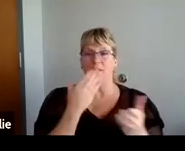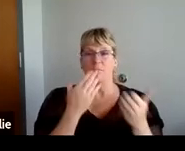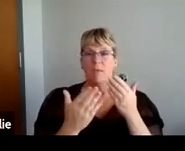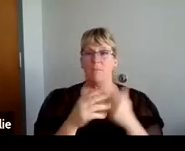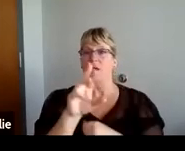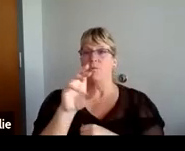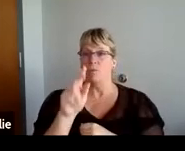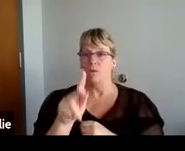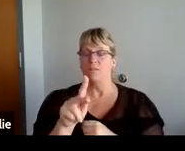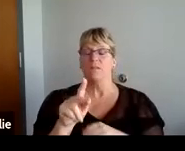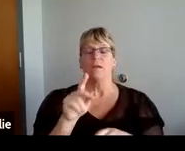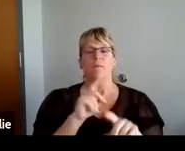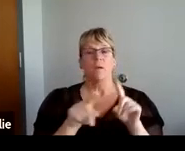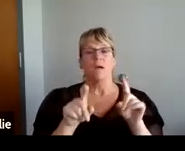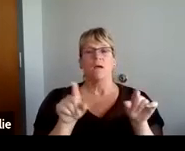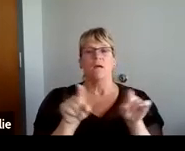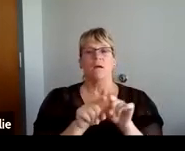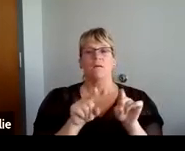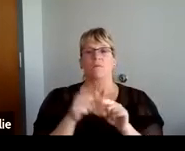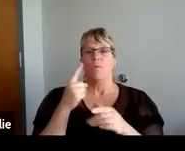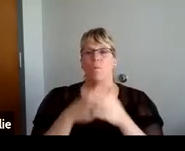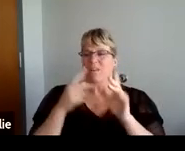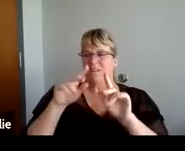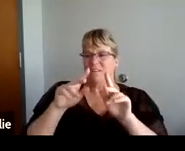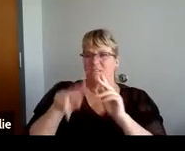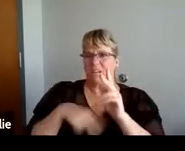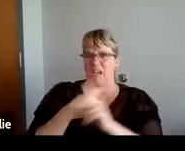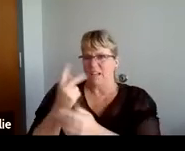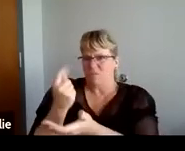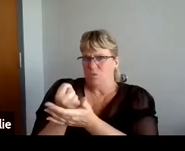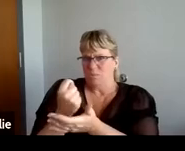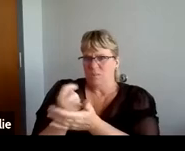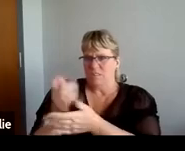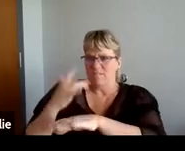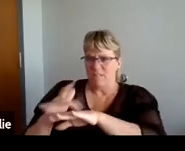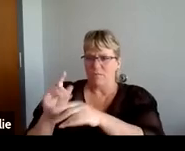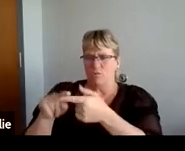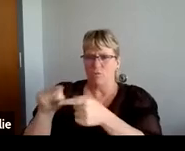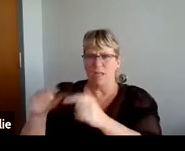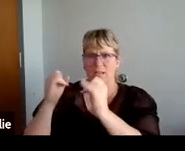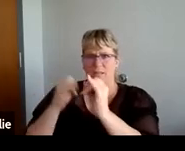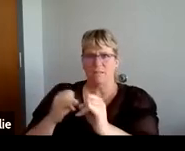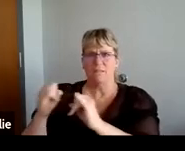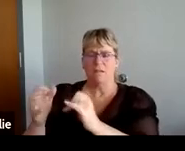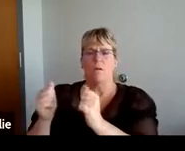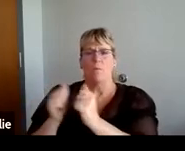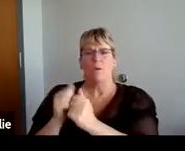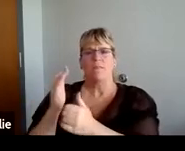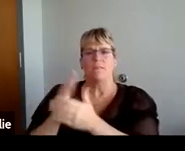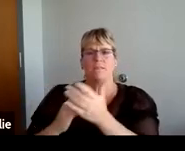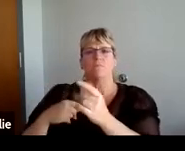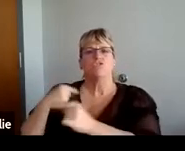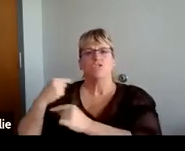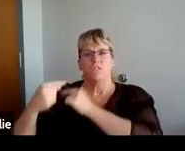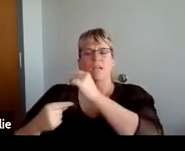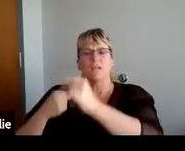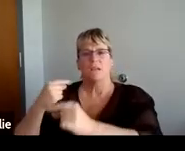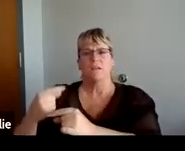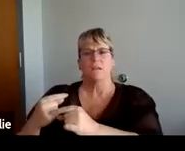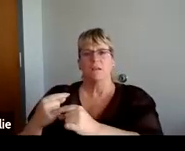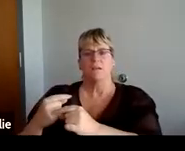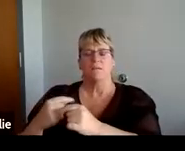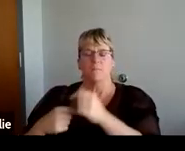risk for, but also what kind of treatments may be available to that individual with certain genetic